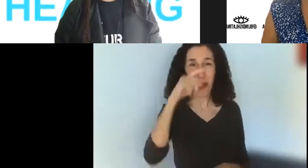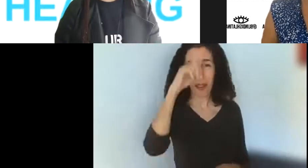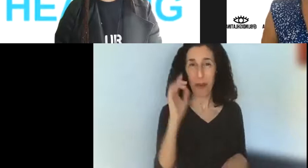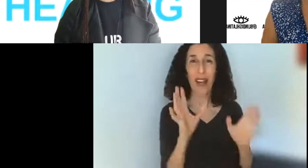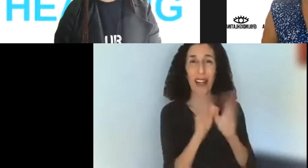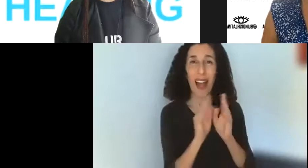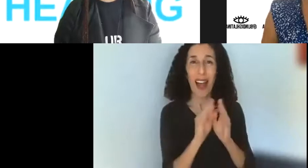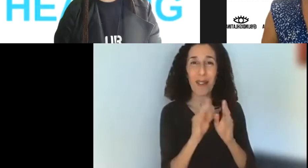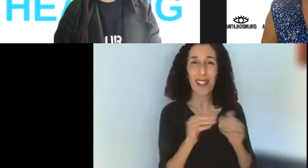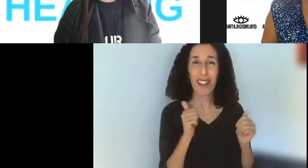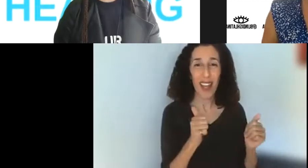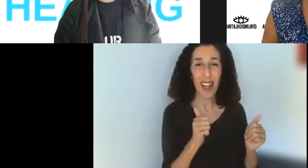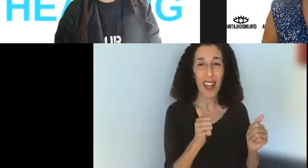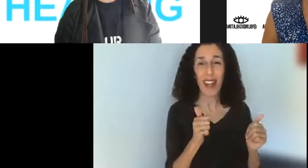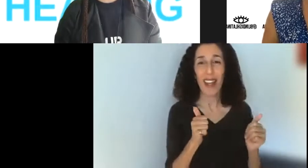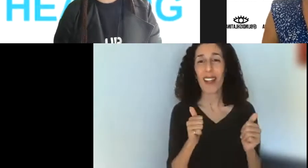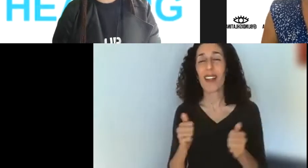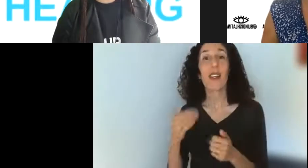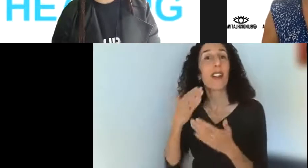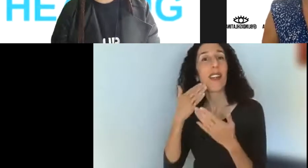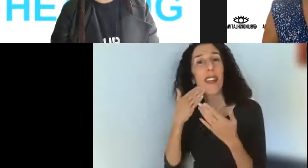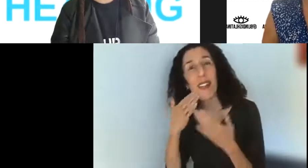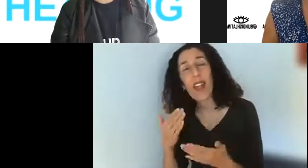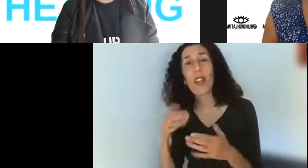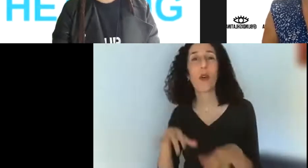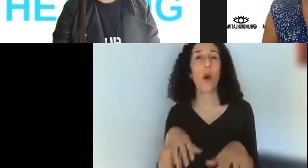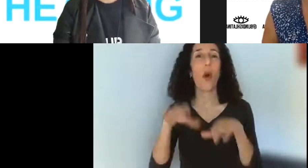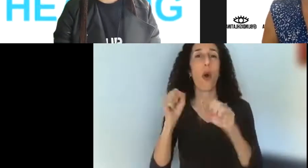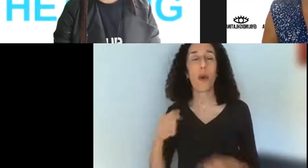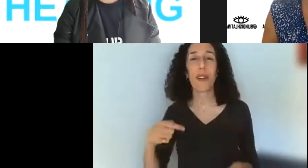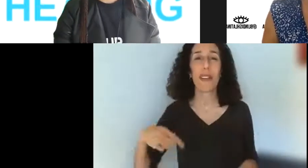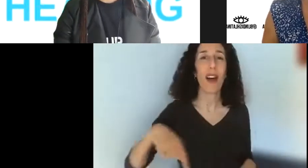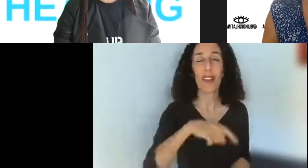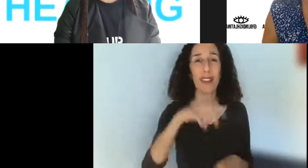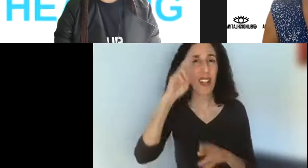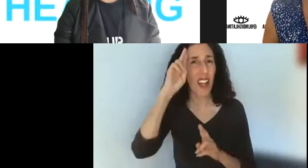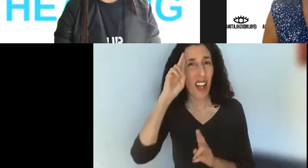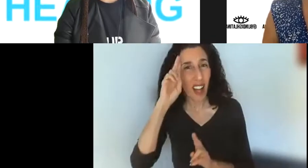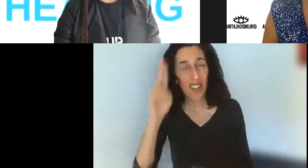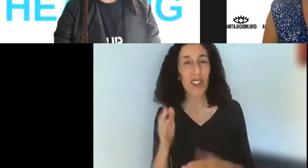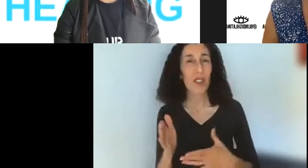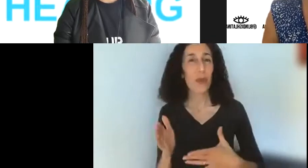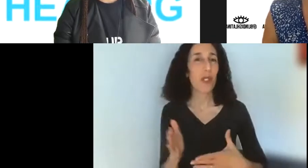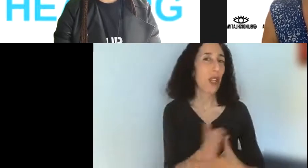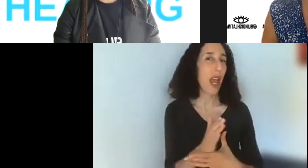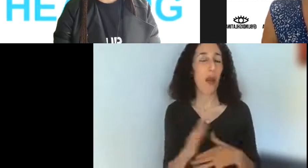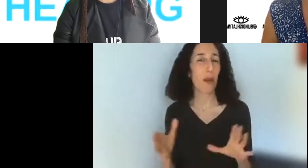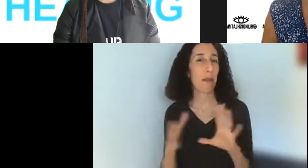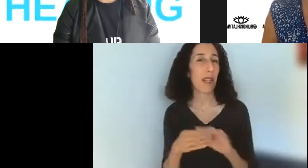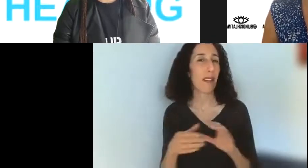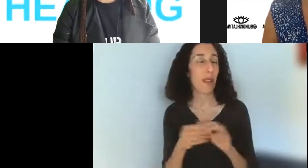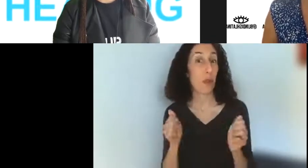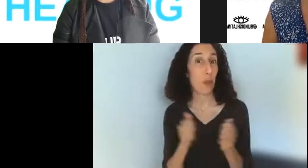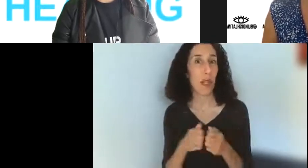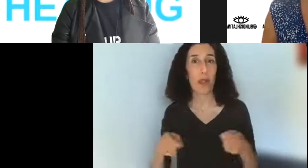Dean Roberts. And thank you for having us speak today. We're very honored to be able to share this message. We look forward to all the questions that